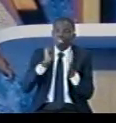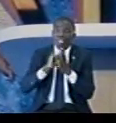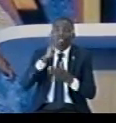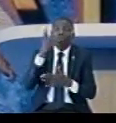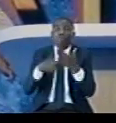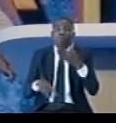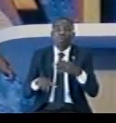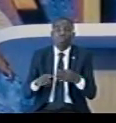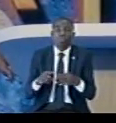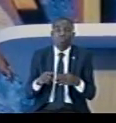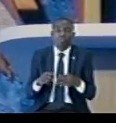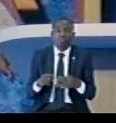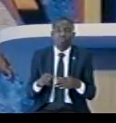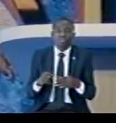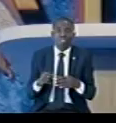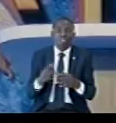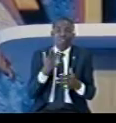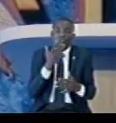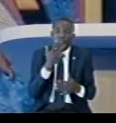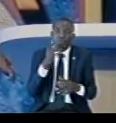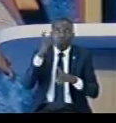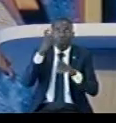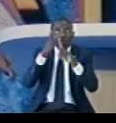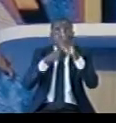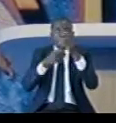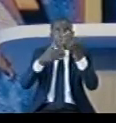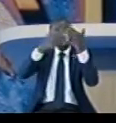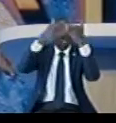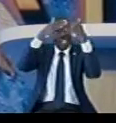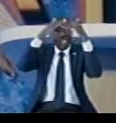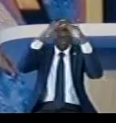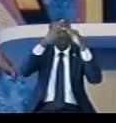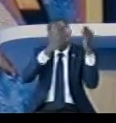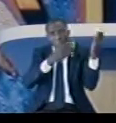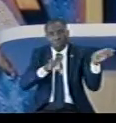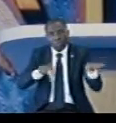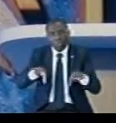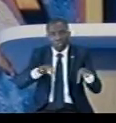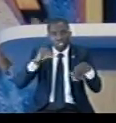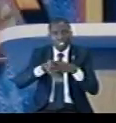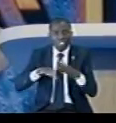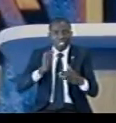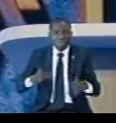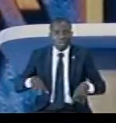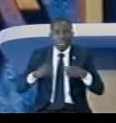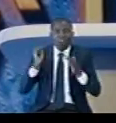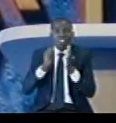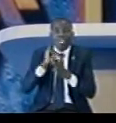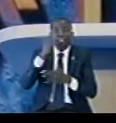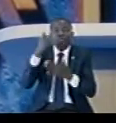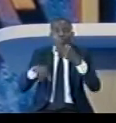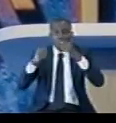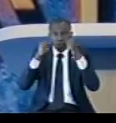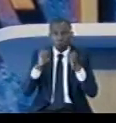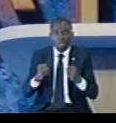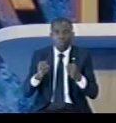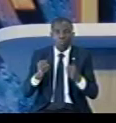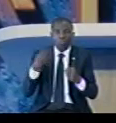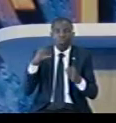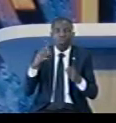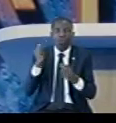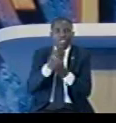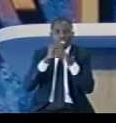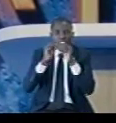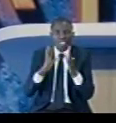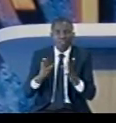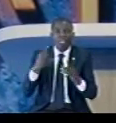what favor from heaven does in our lives. That's what the power of the Savior,